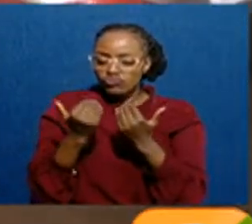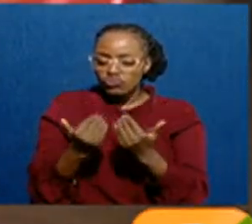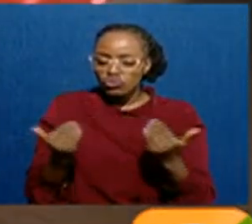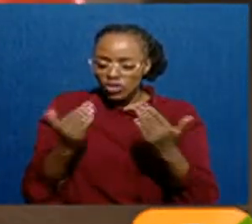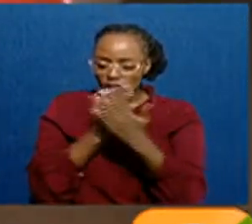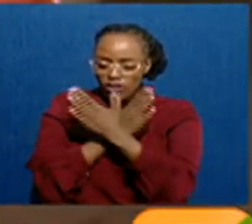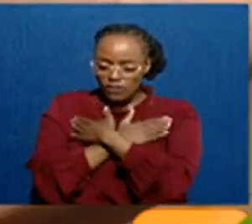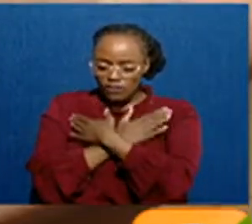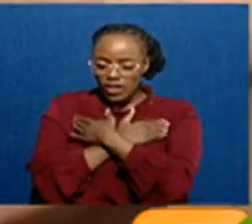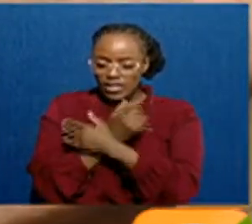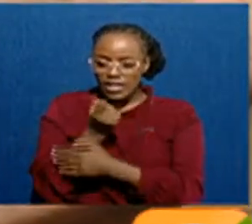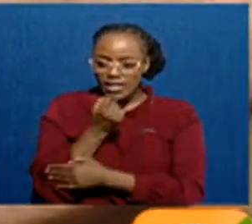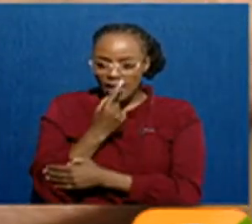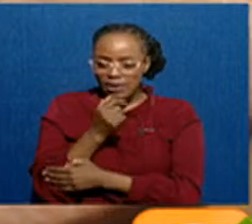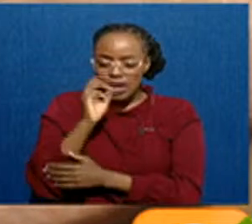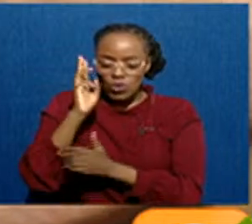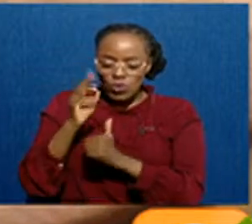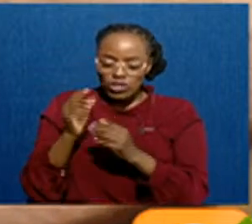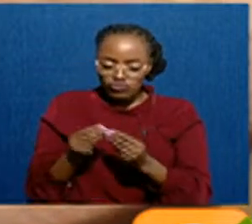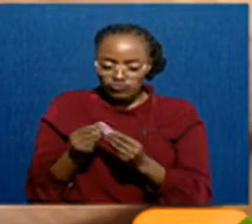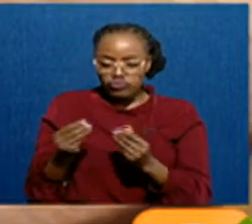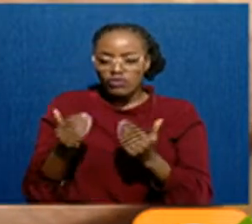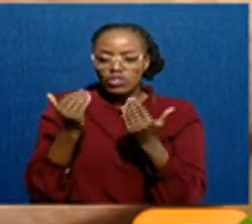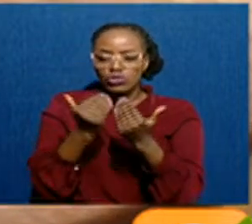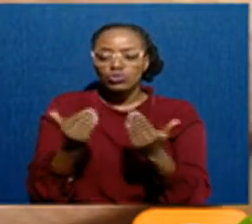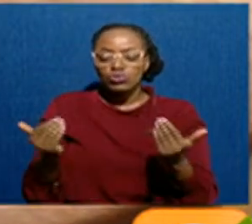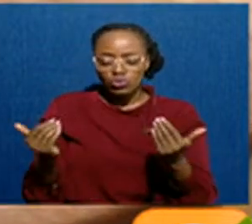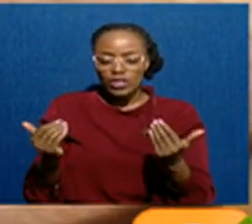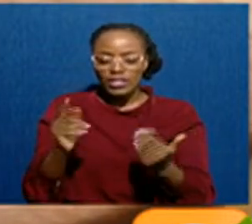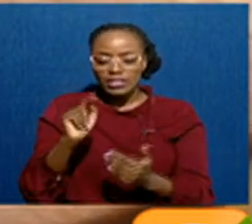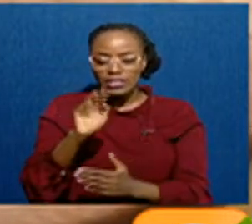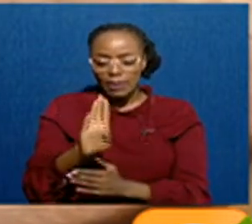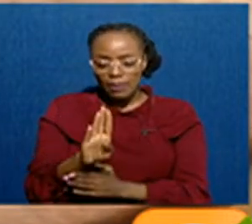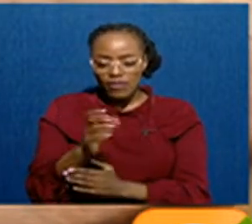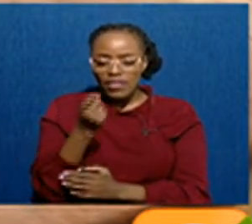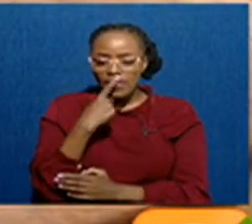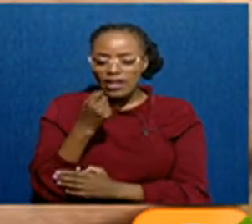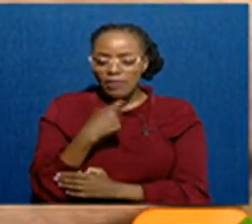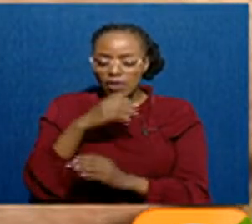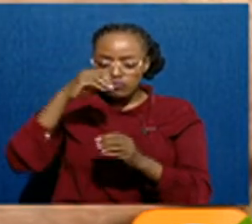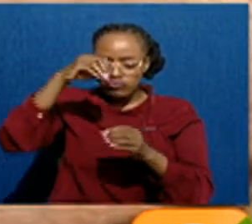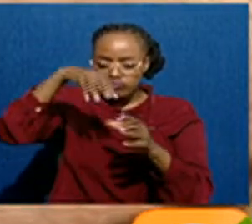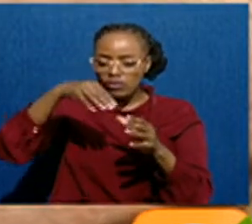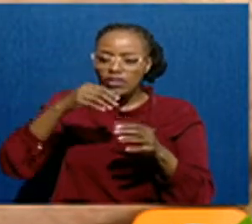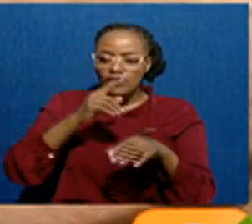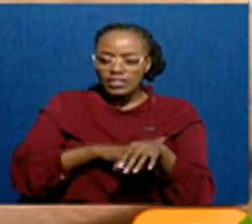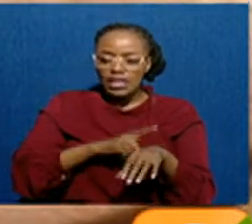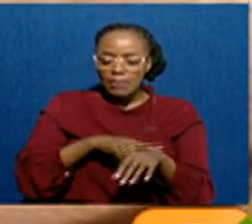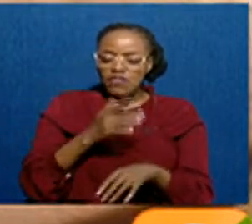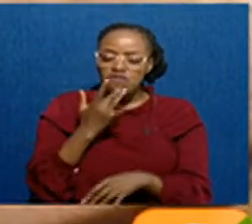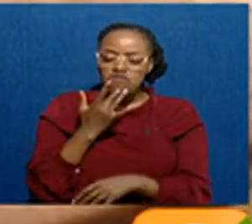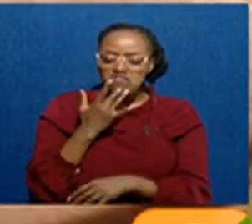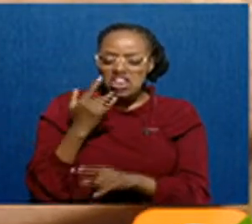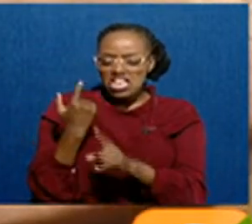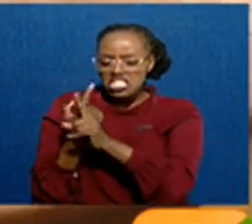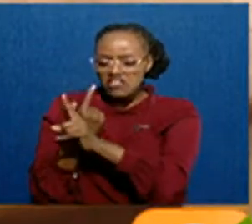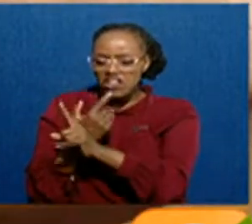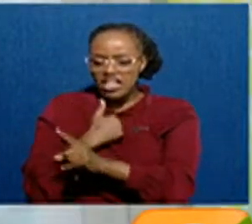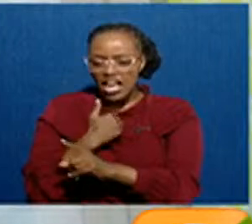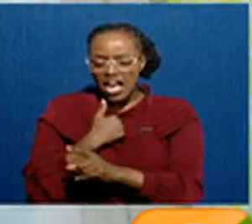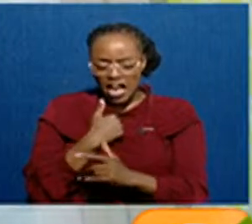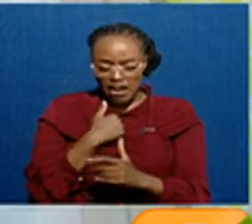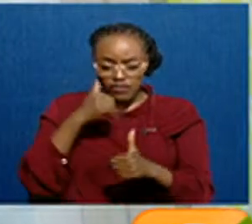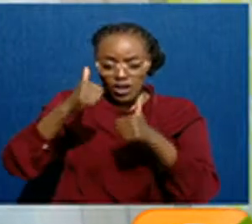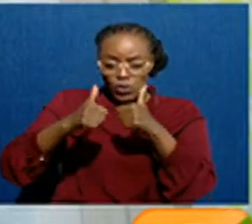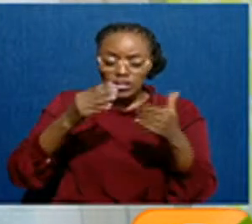one of the solutions in tackling TB in children. The medicines are dissolvable, with pleasant and flavored fixed-dose formulations